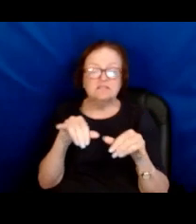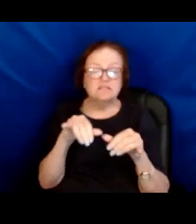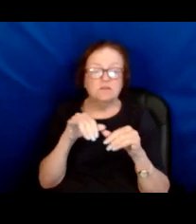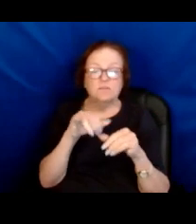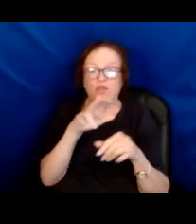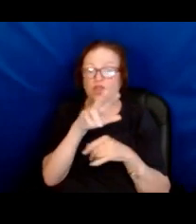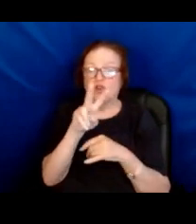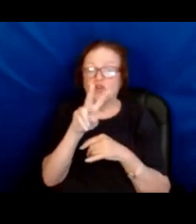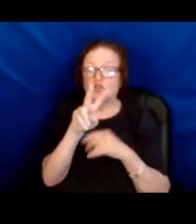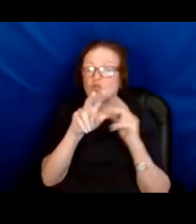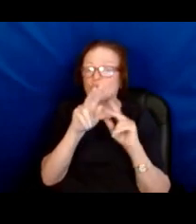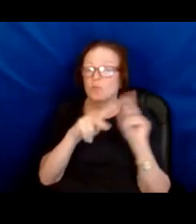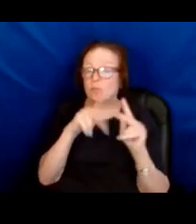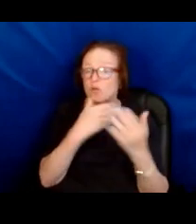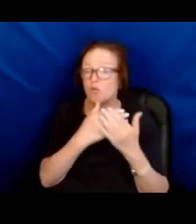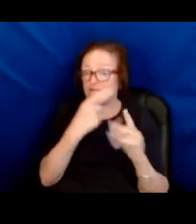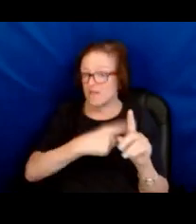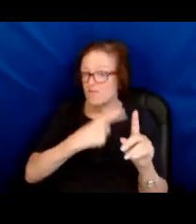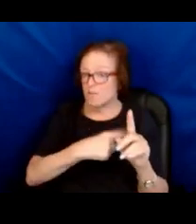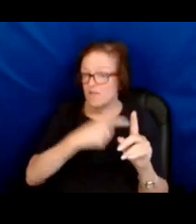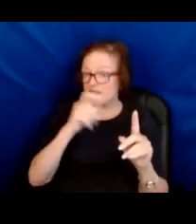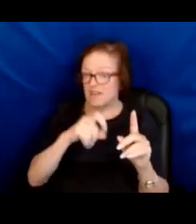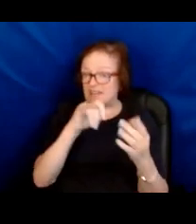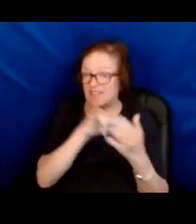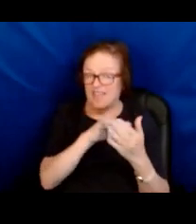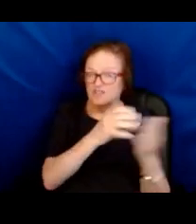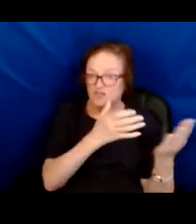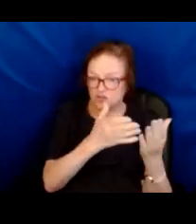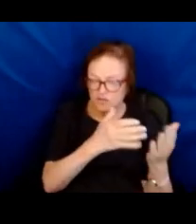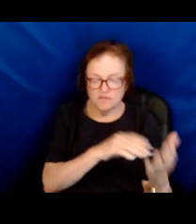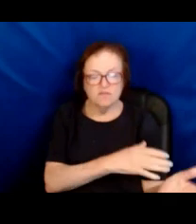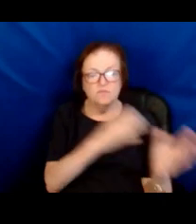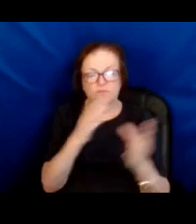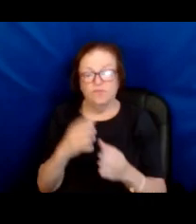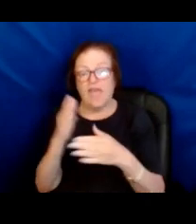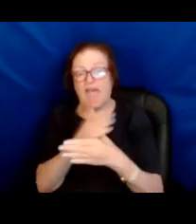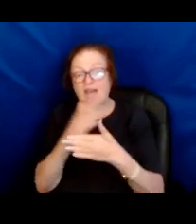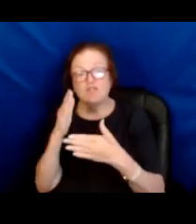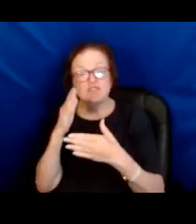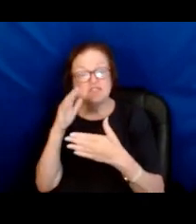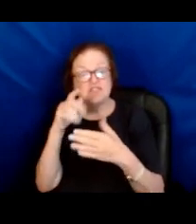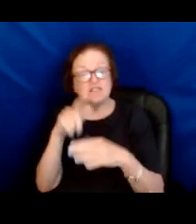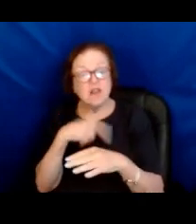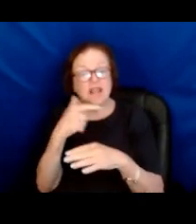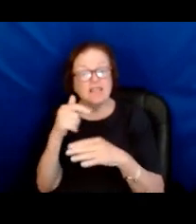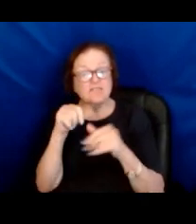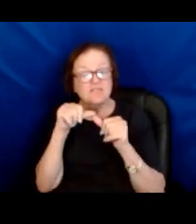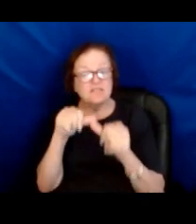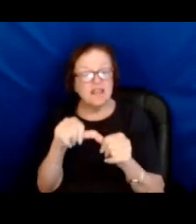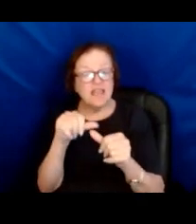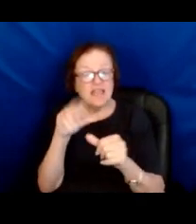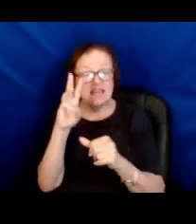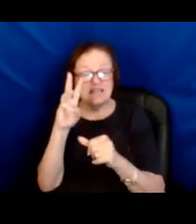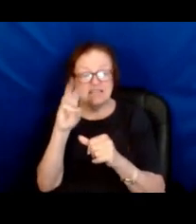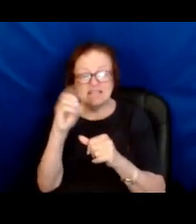32 people arriving per month needing competency restoration. The average length of stay is 60 days, and we have